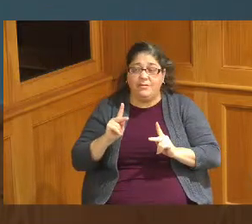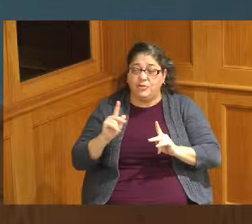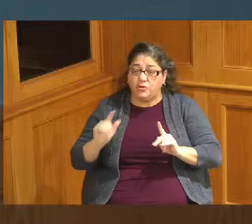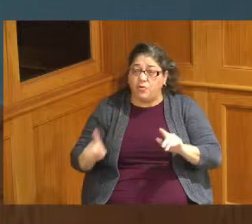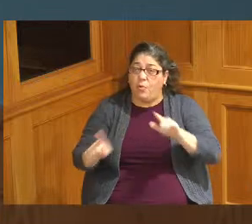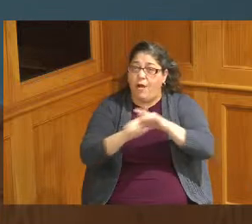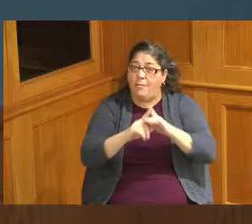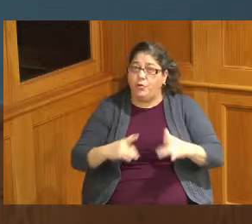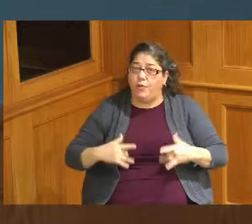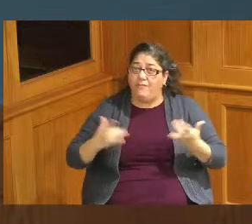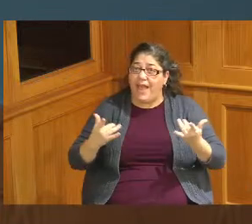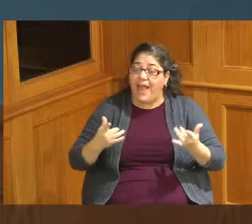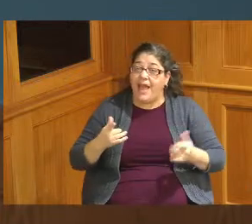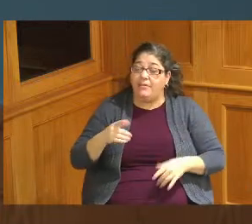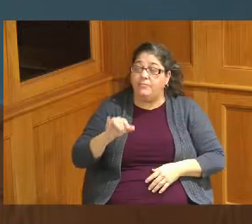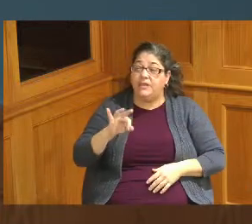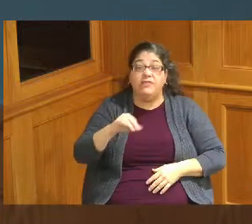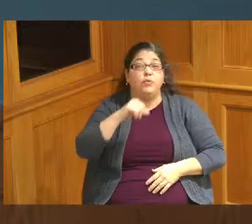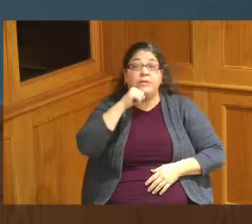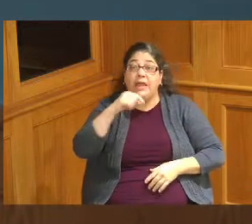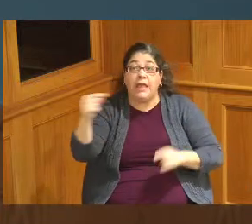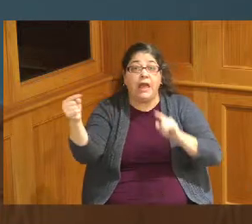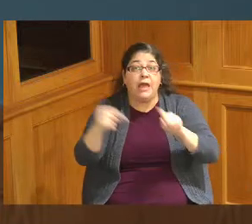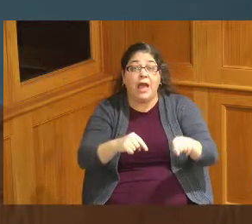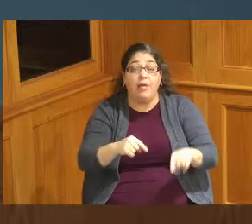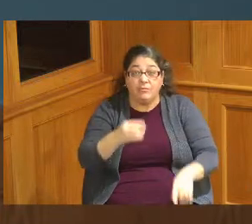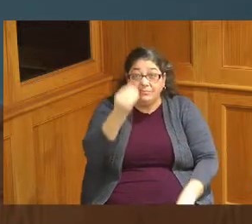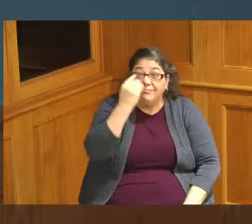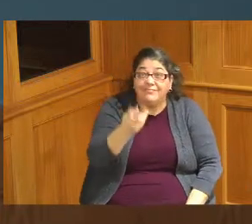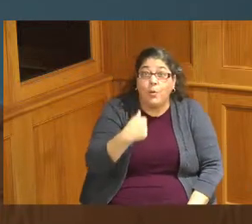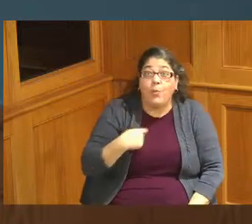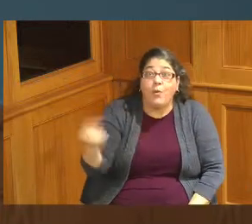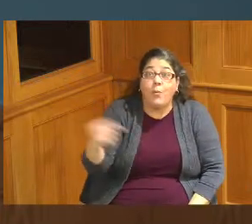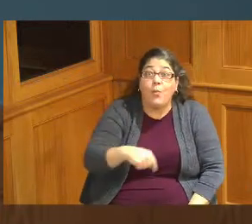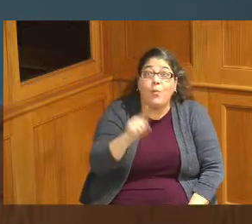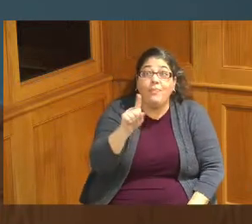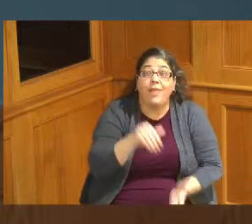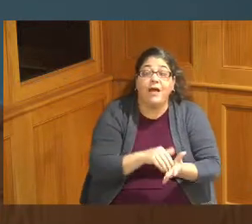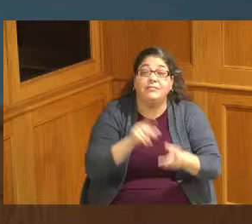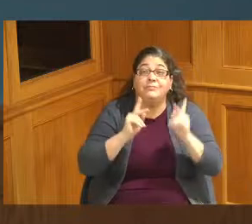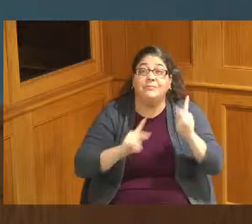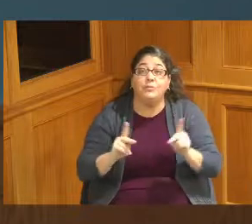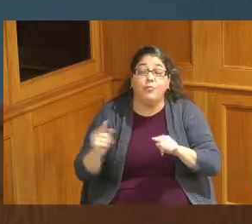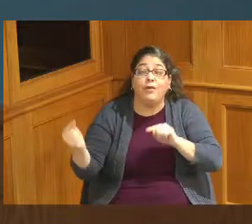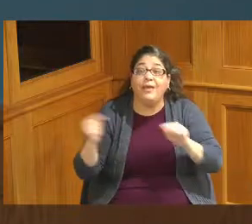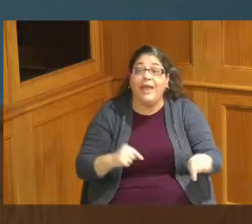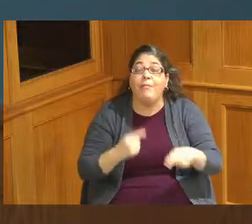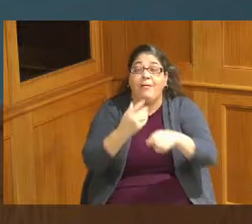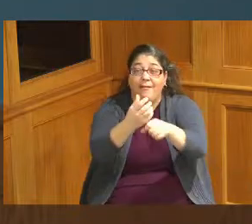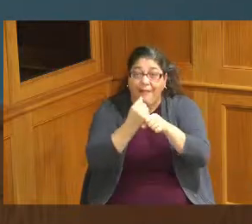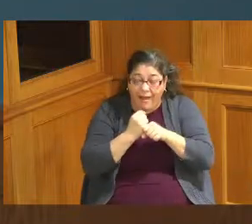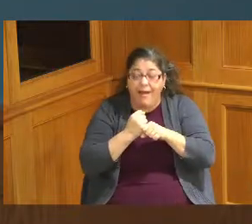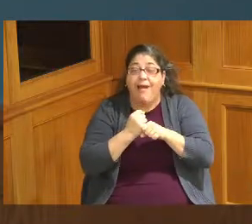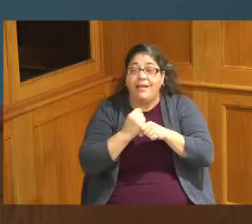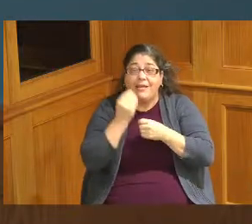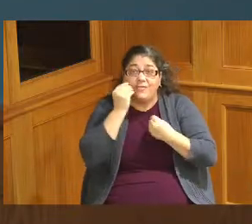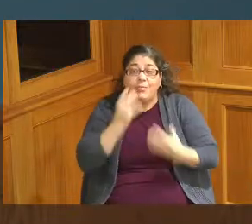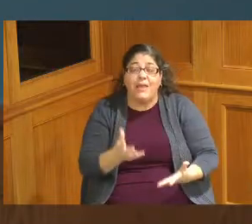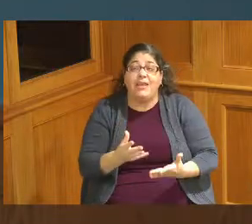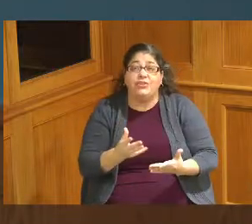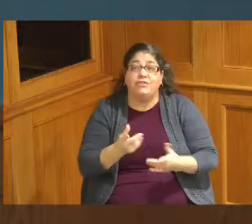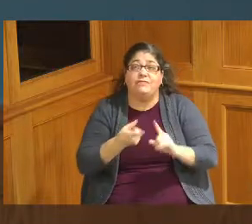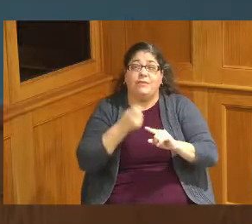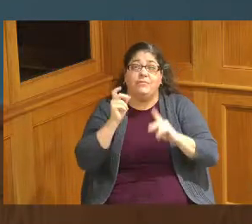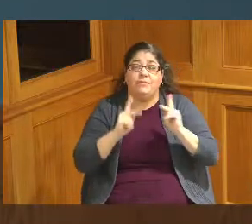But if you didn't attend, I want you to see that we had 1,000 people, and that was a good place to get feedback from people, testimonies